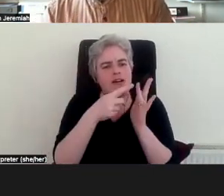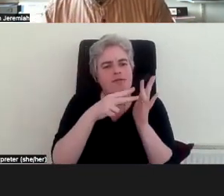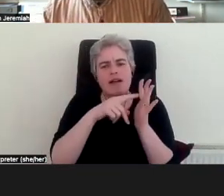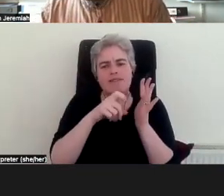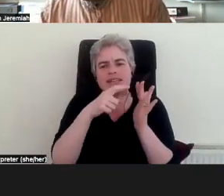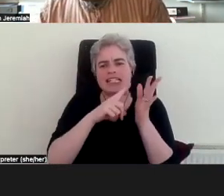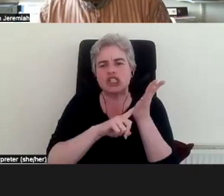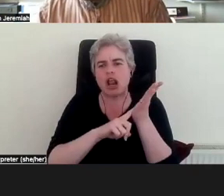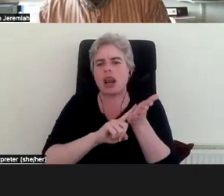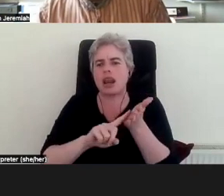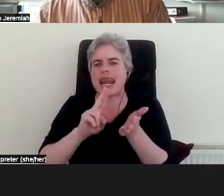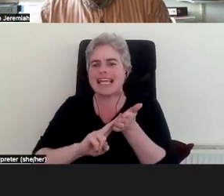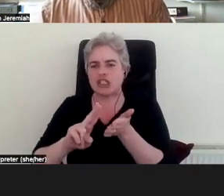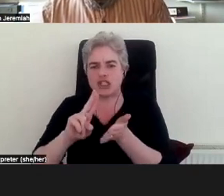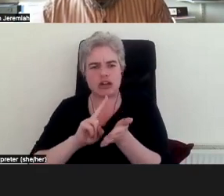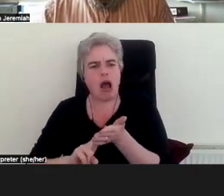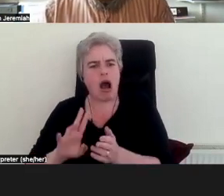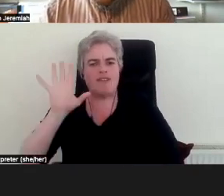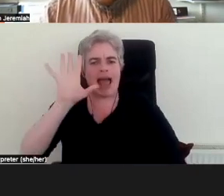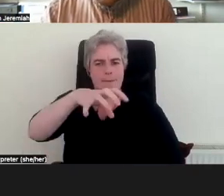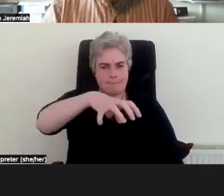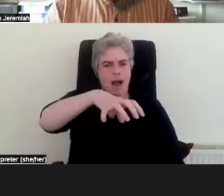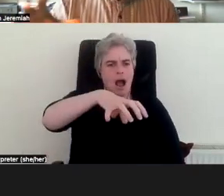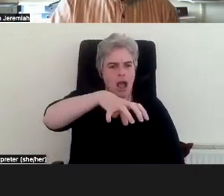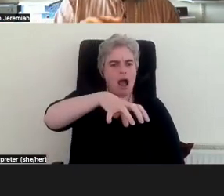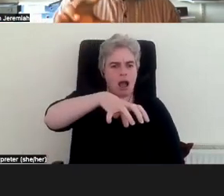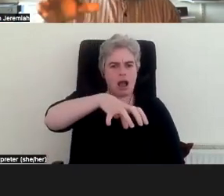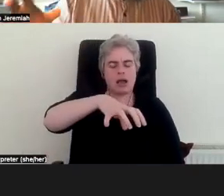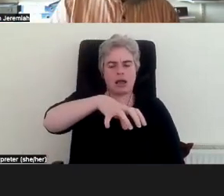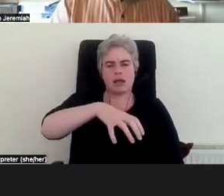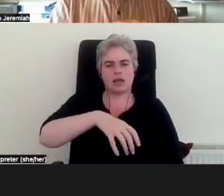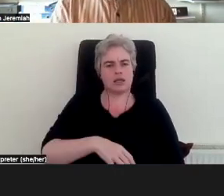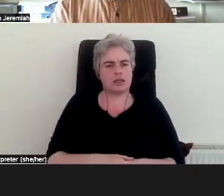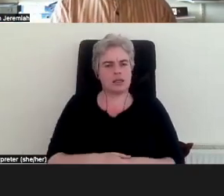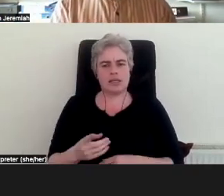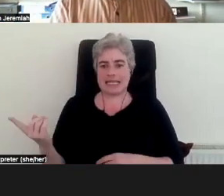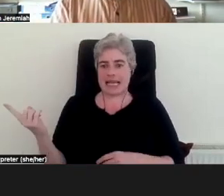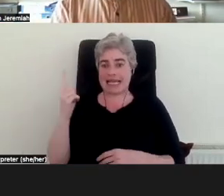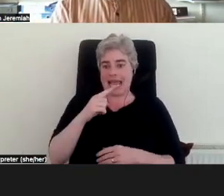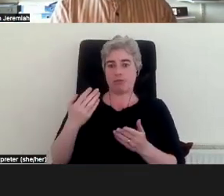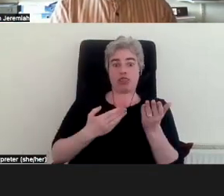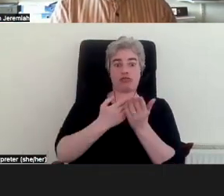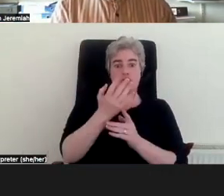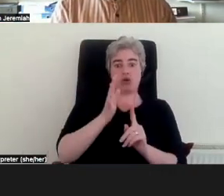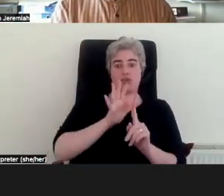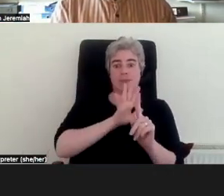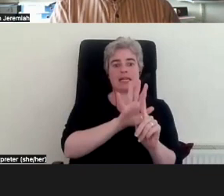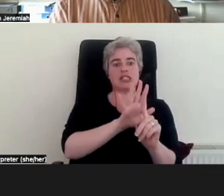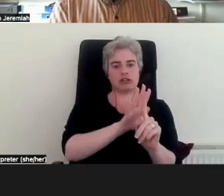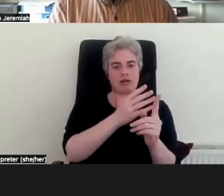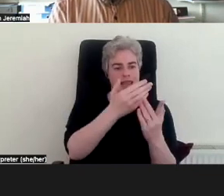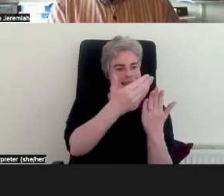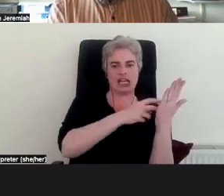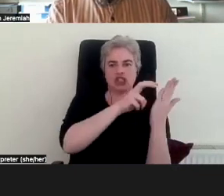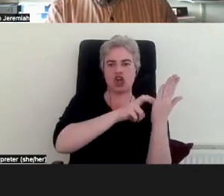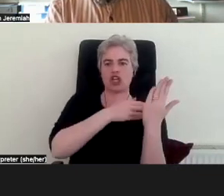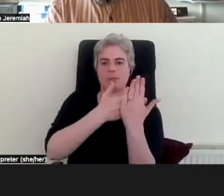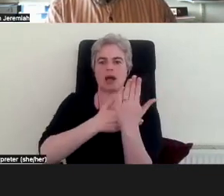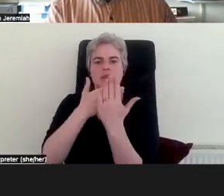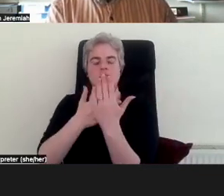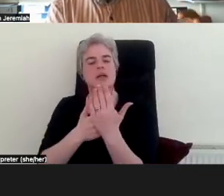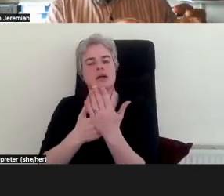went out into the empire, came back through the missionary accounts back to